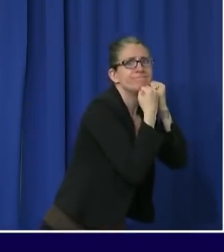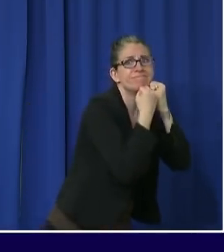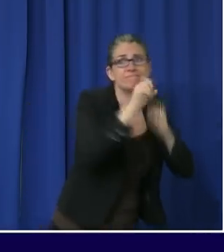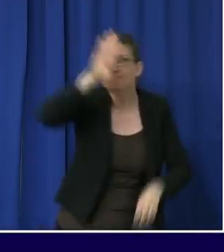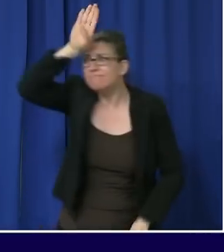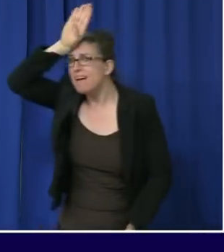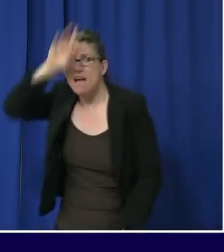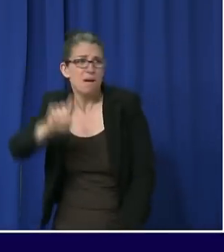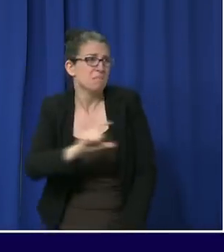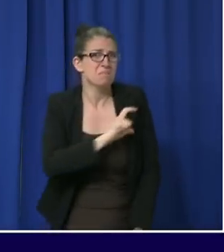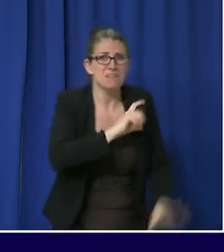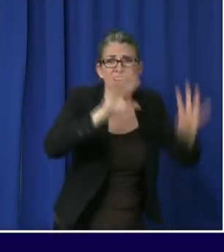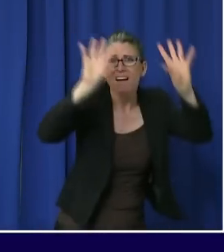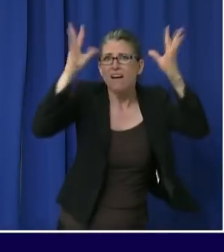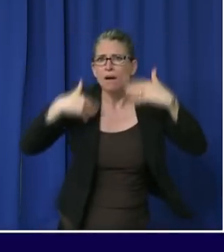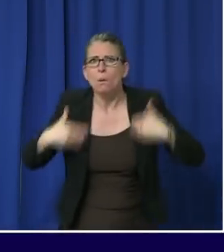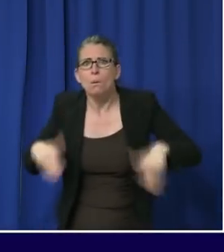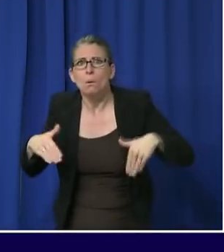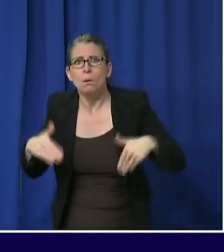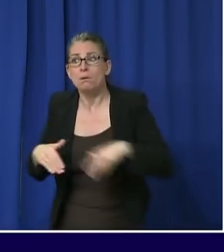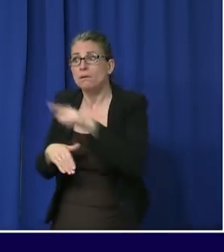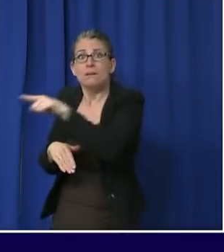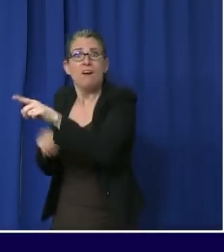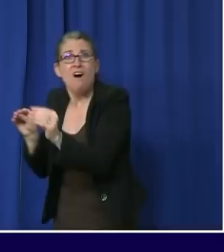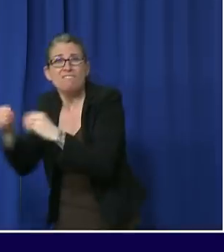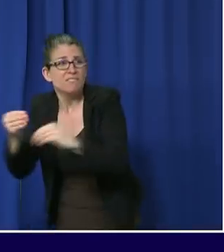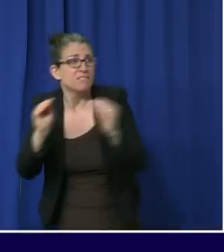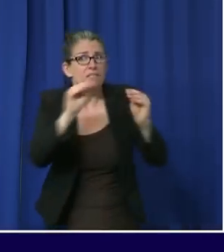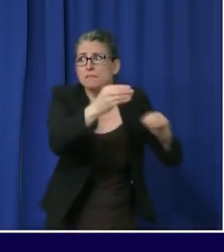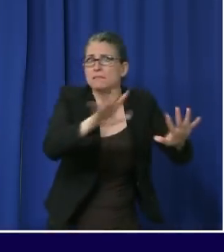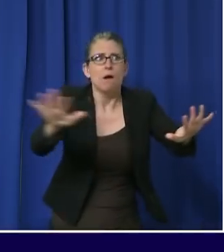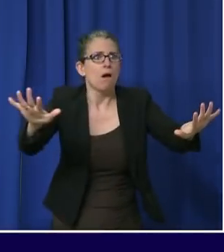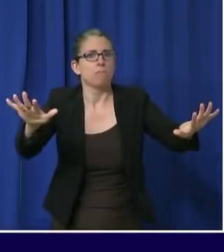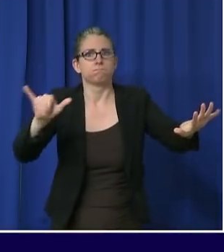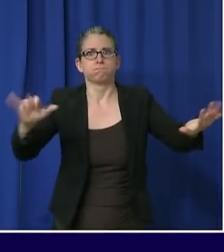workers, law enforcement, and physicians.